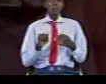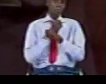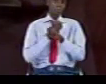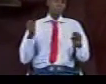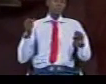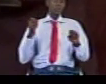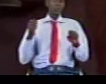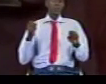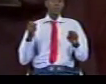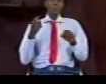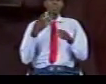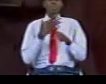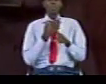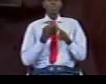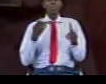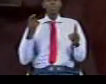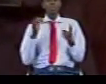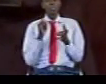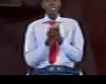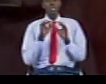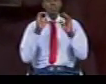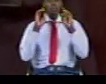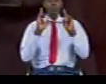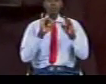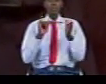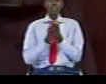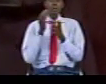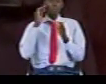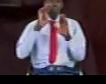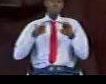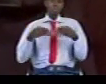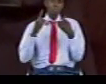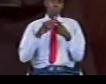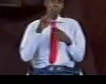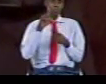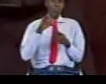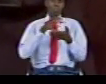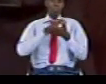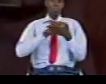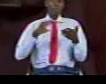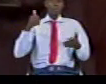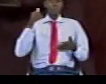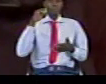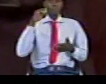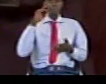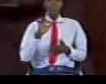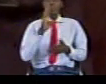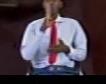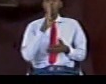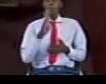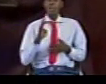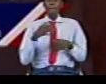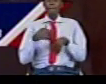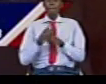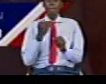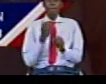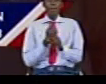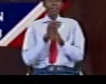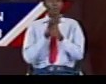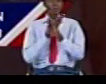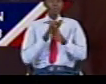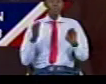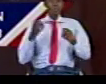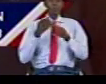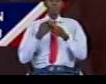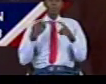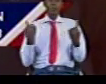doctrine which was delivered unto you. Verse 18, being made free from sin.